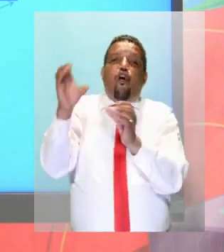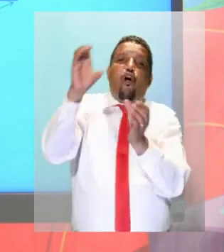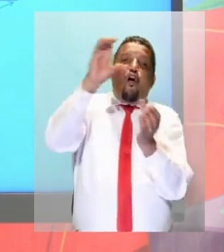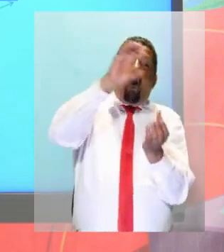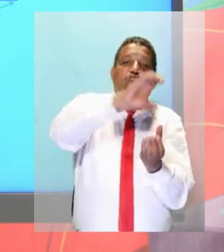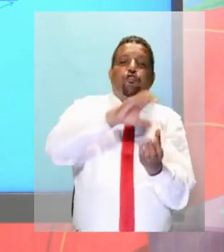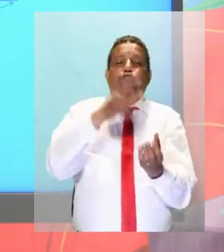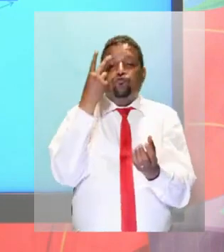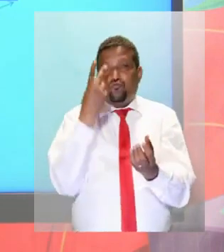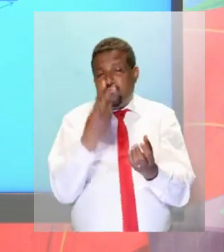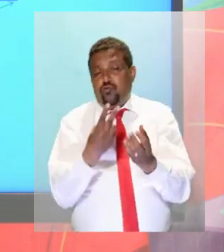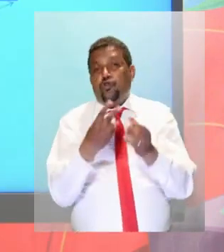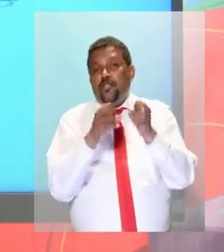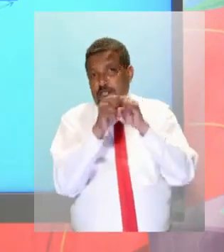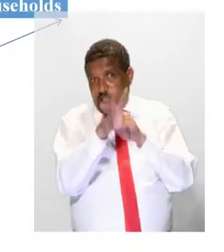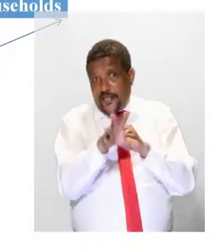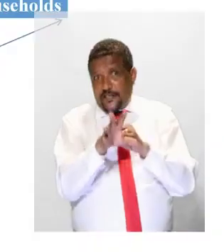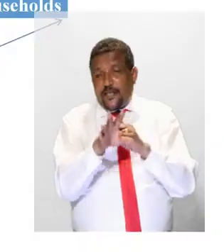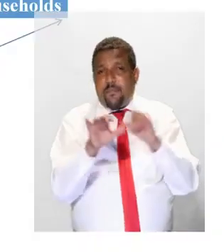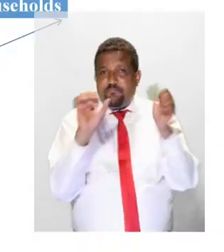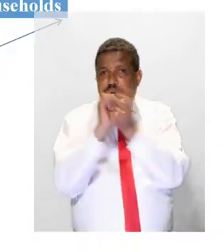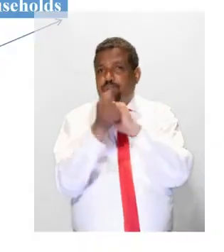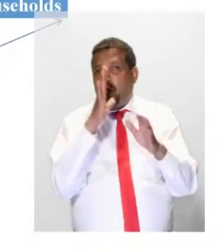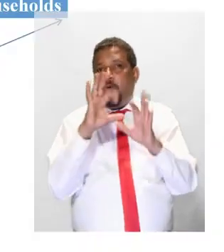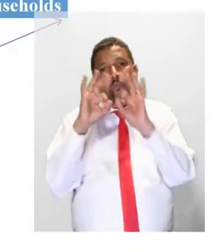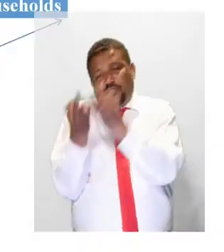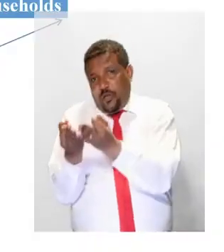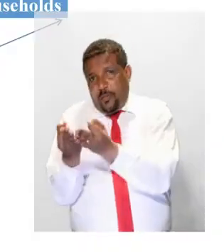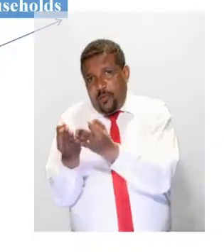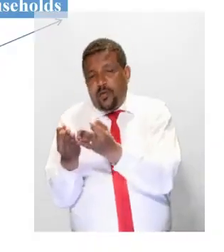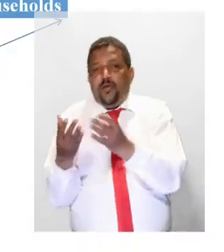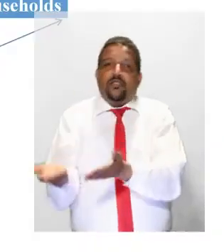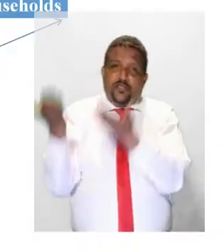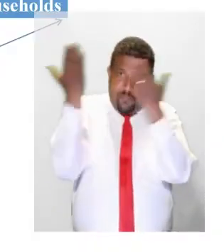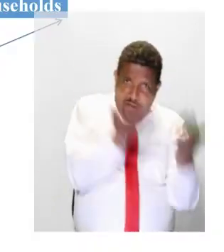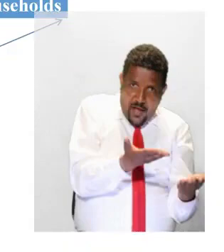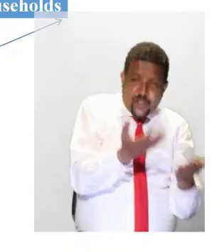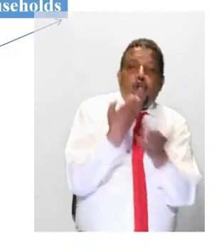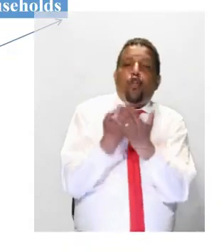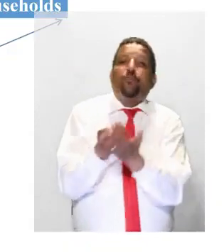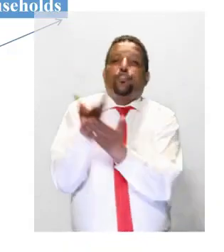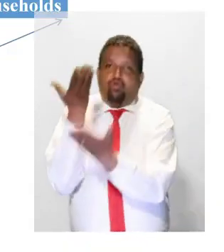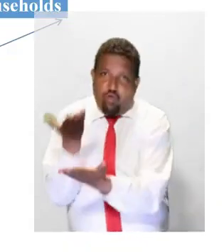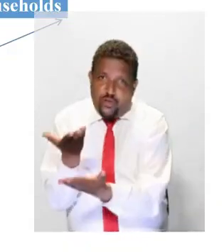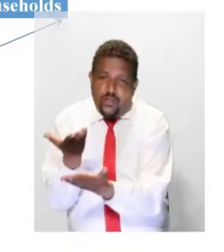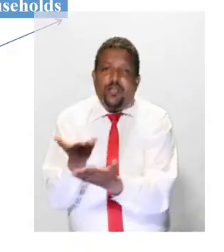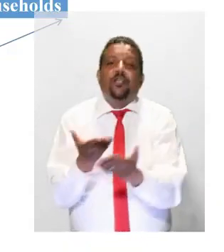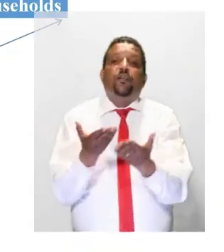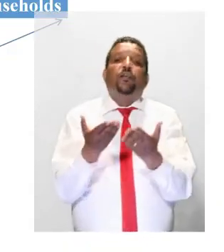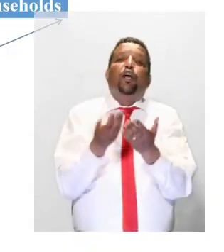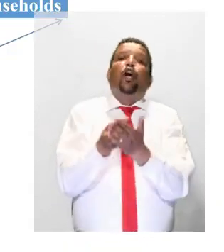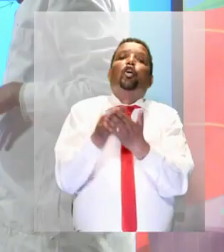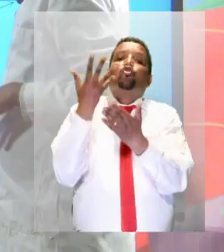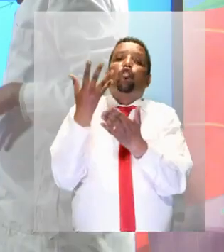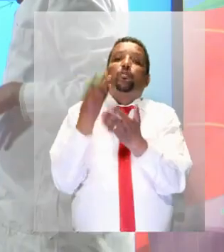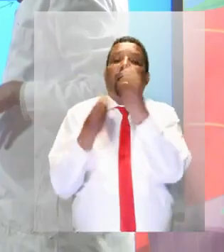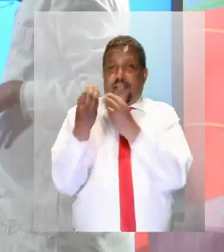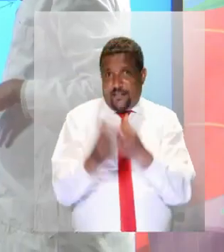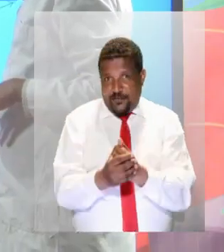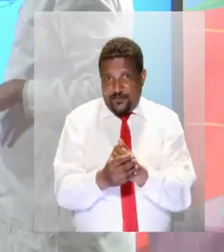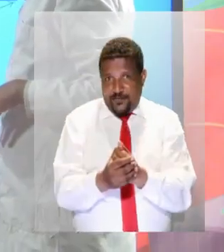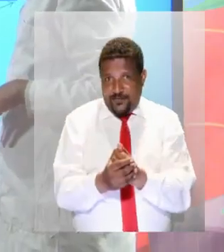circular flow model remains unchanged. Households are suppliers of economic resources in the resource